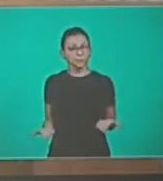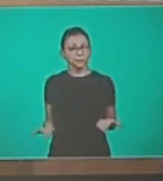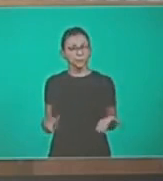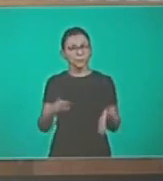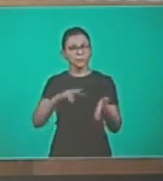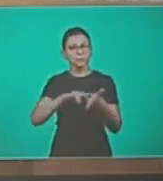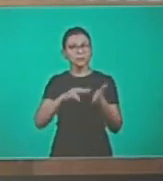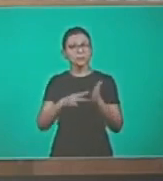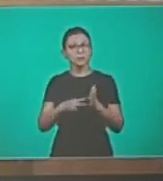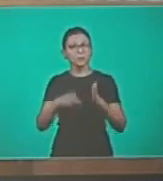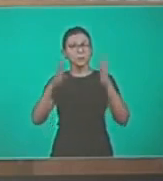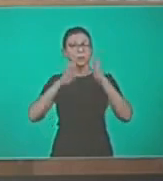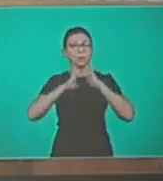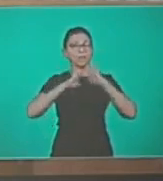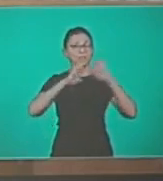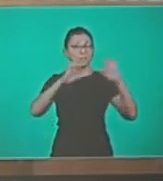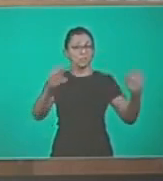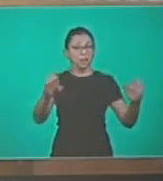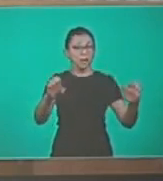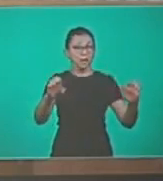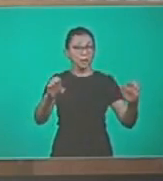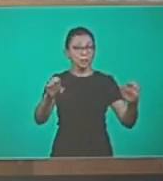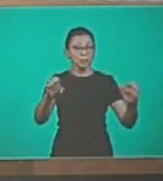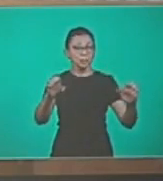So they without knowing anything.